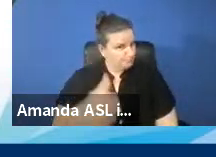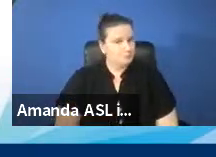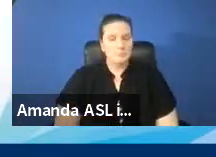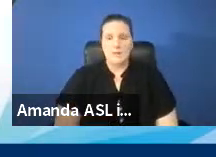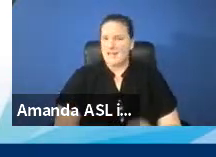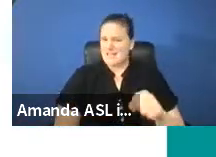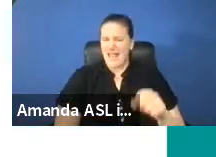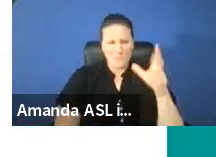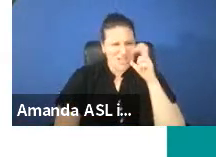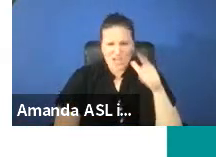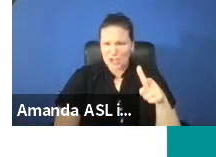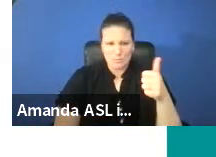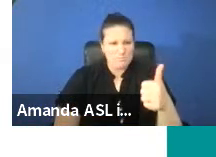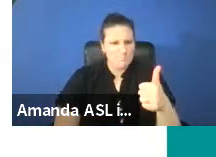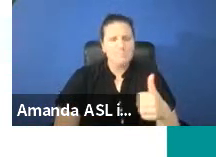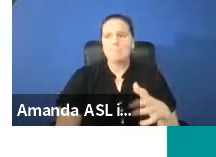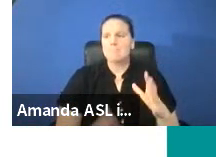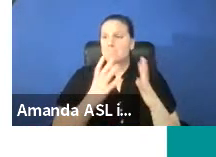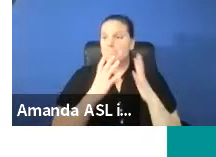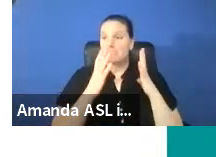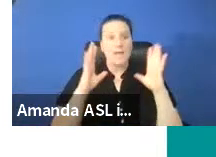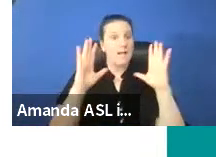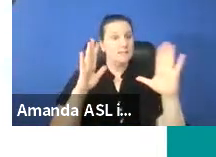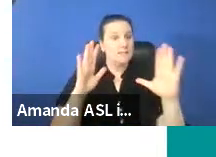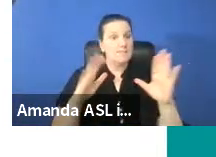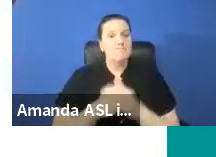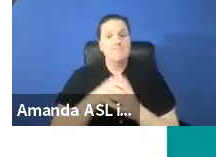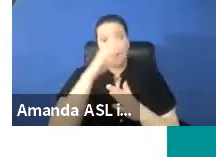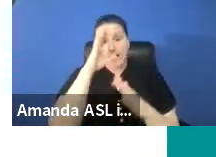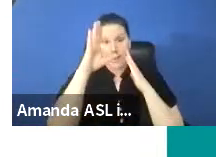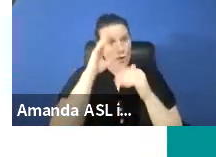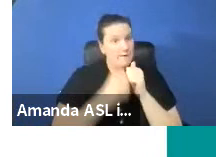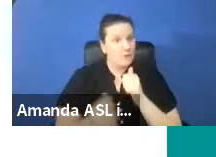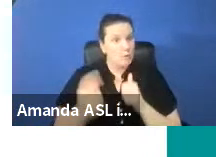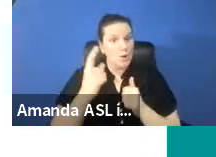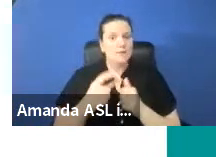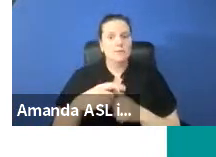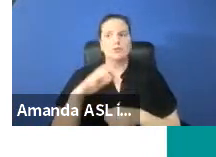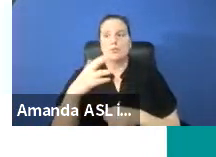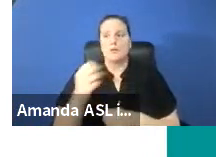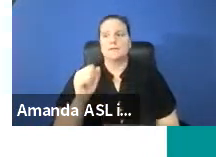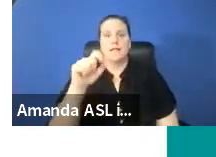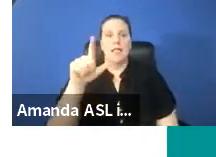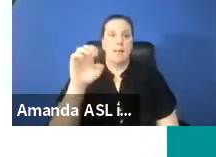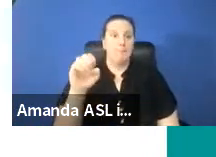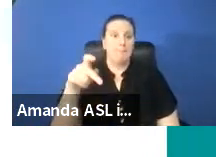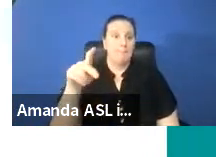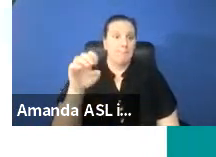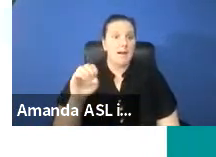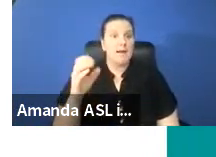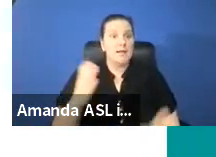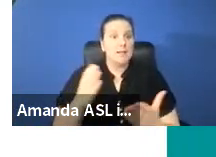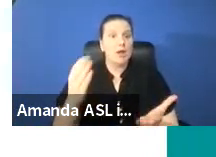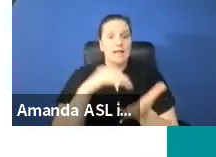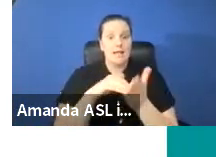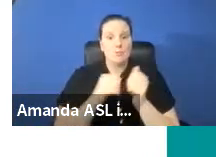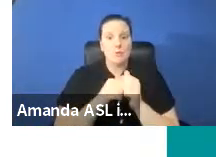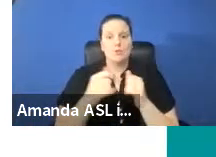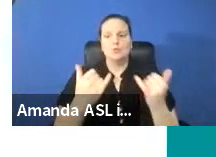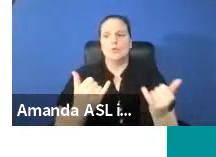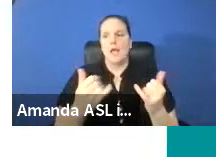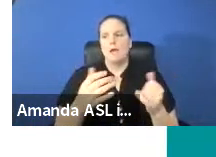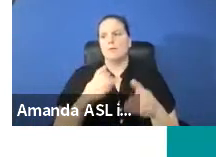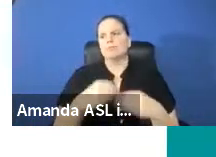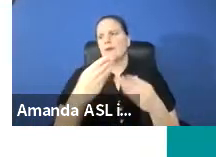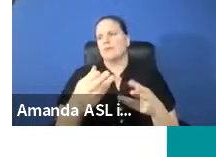Yep, we can hear you. Excellent. So hello, everybody. Chris Lepe here again with you today. I'm going to provide you with